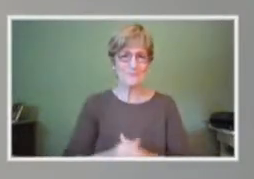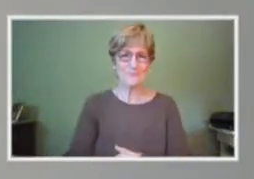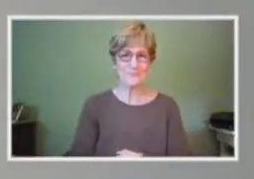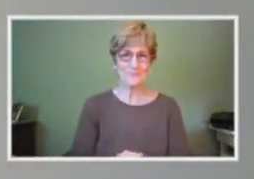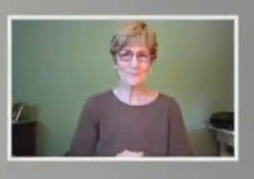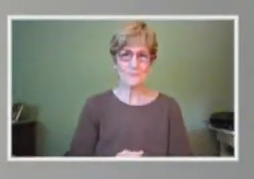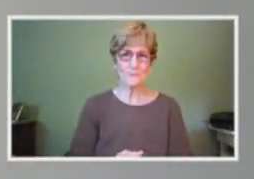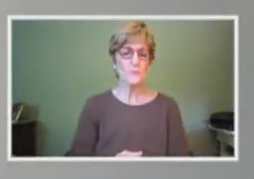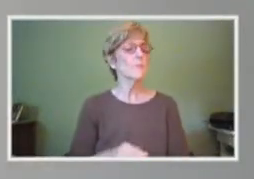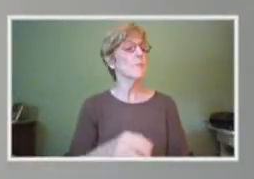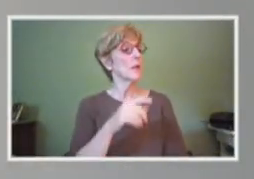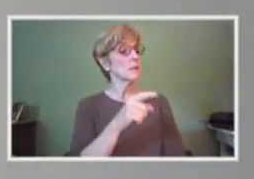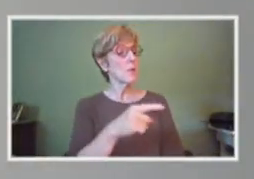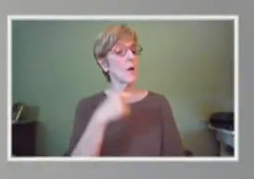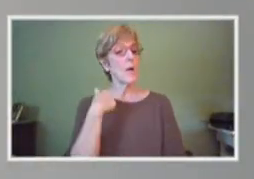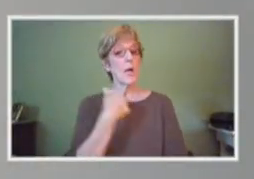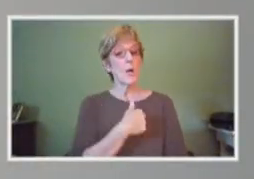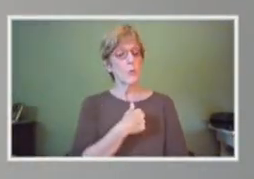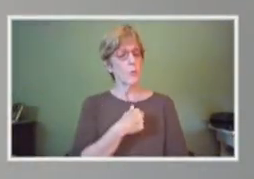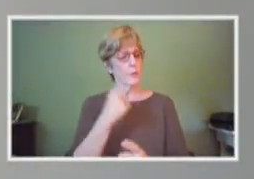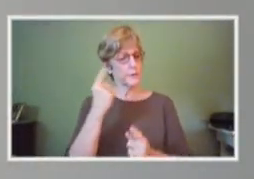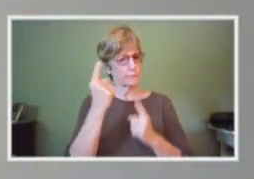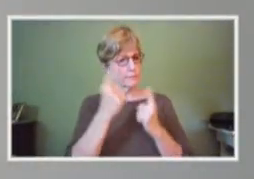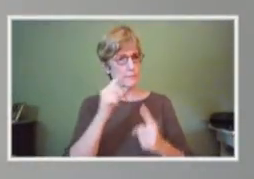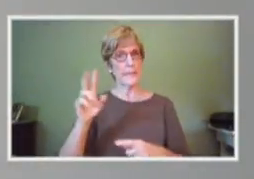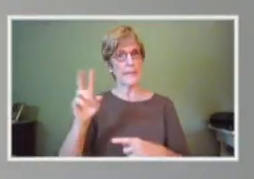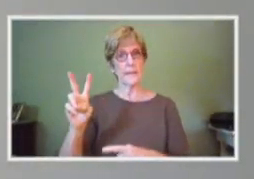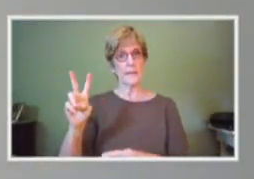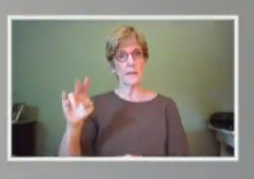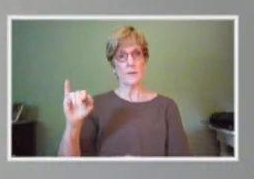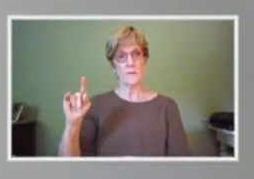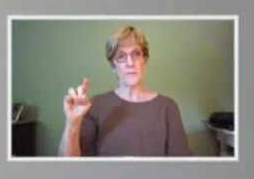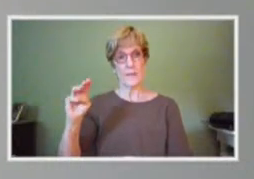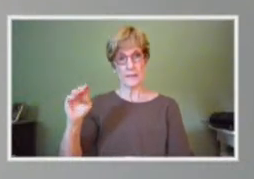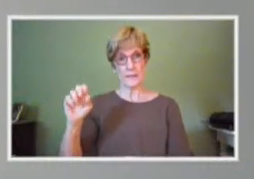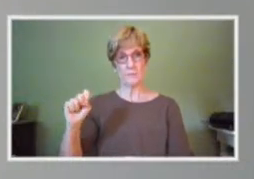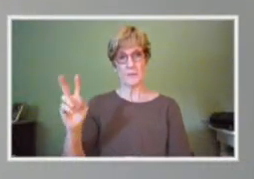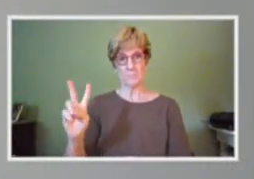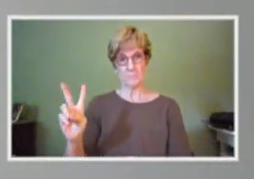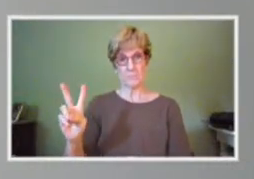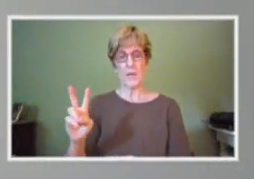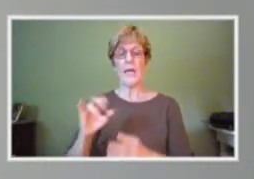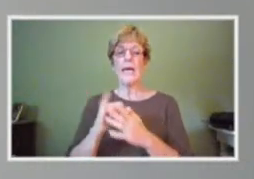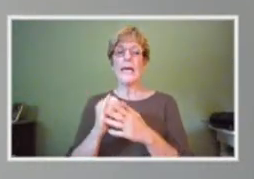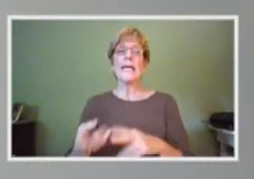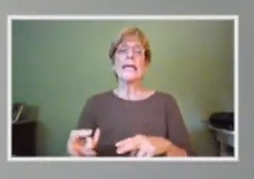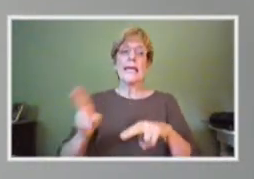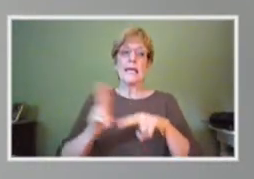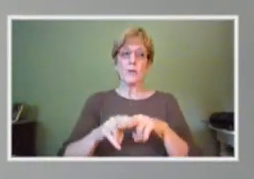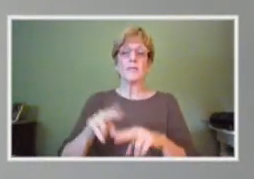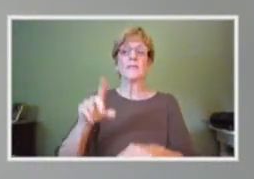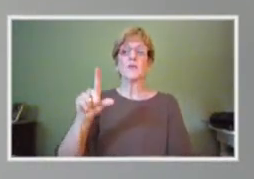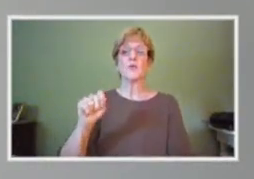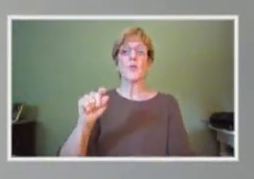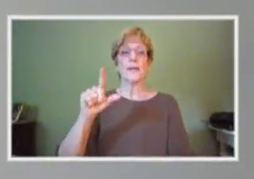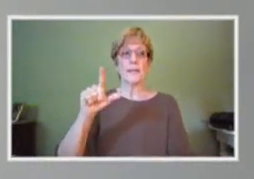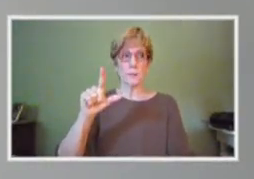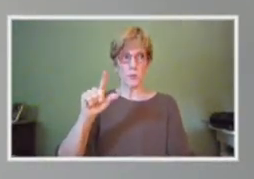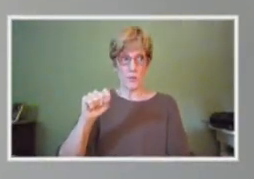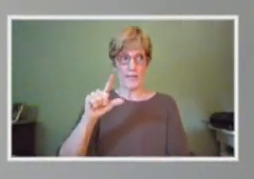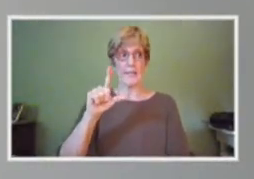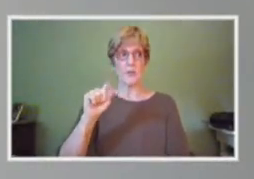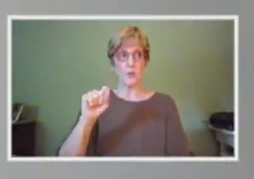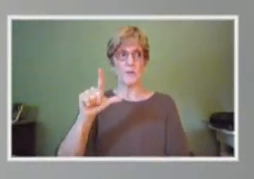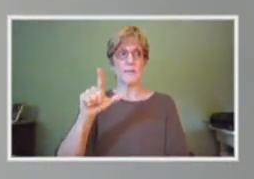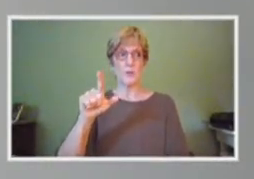So if we look at juvenile victims, we had an increase in 2020 and 2021 where